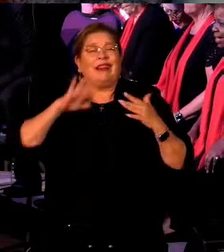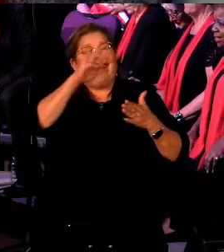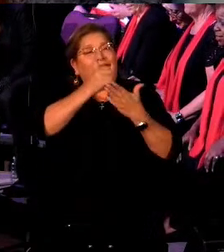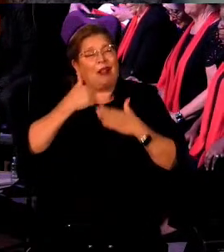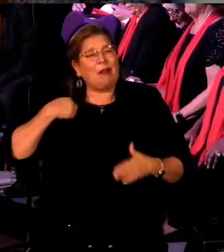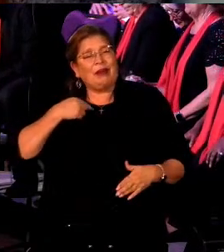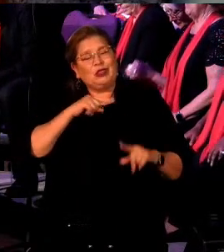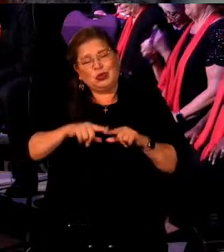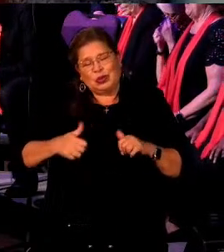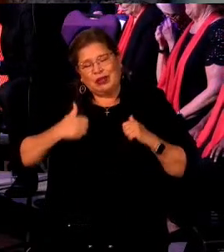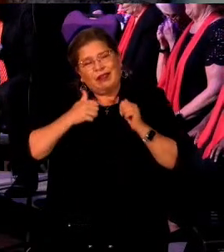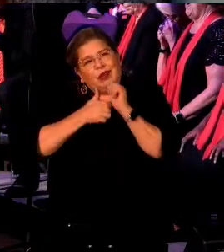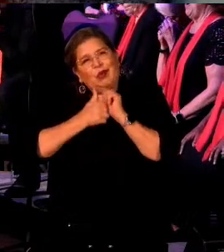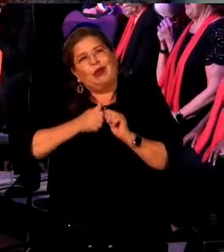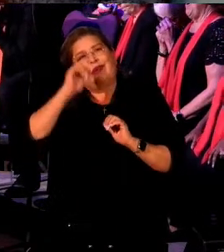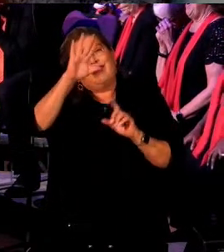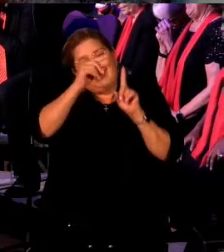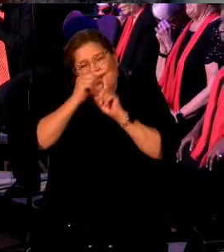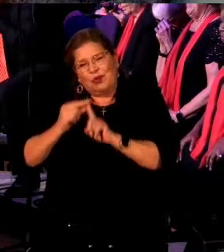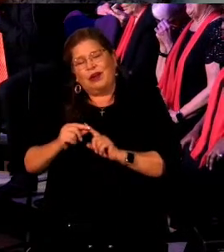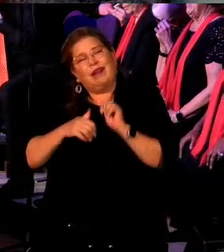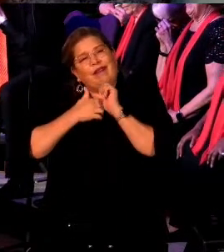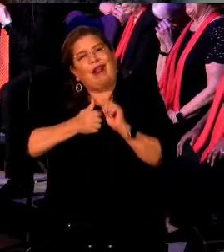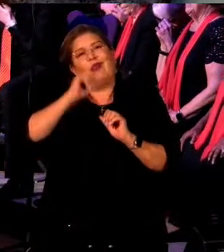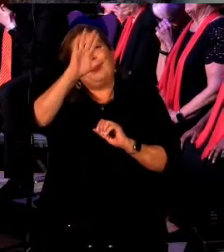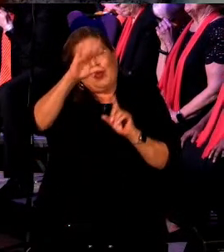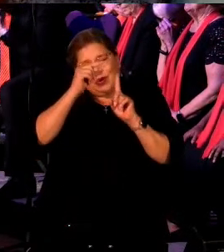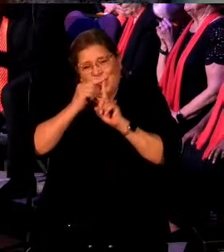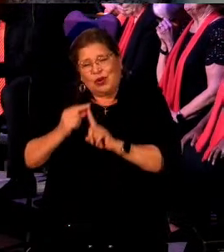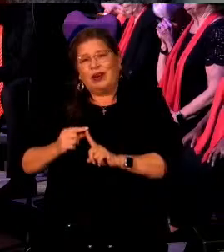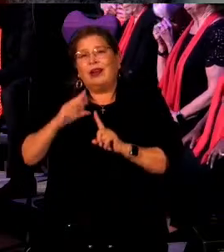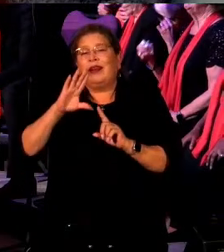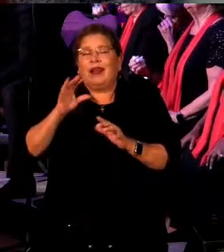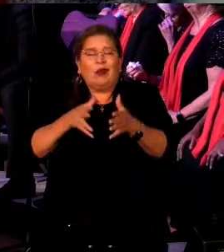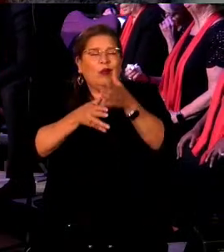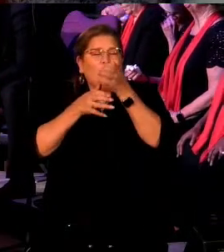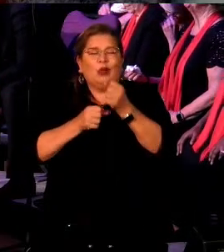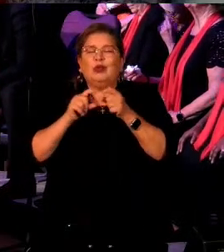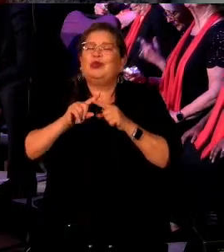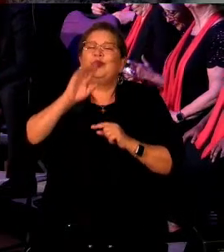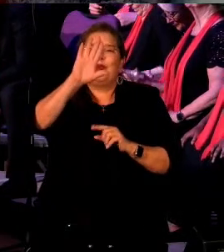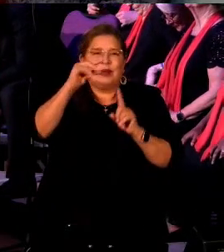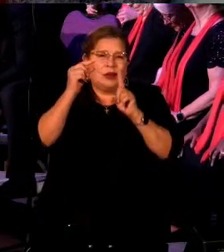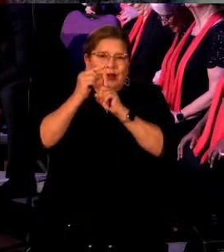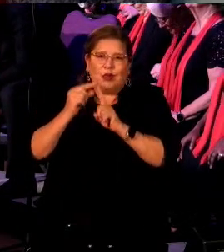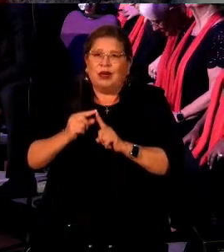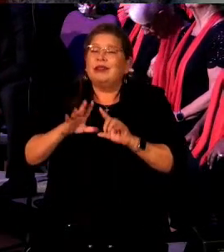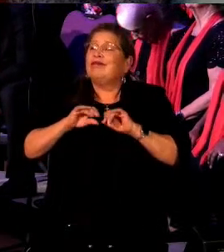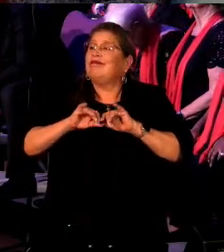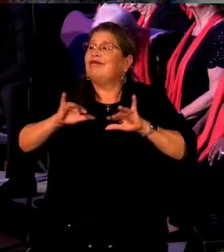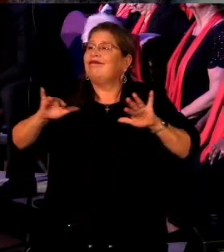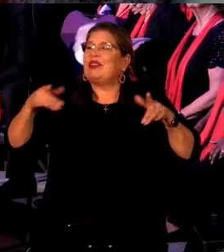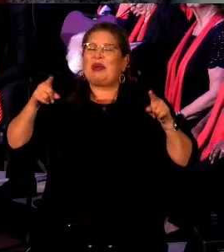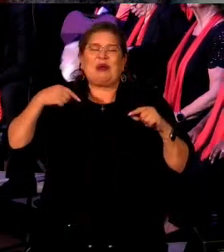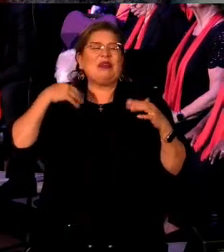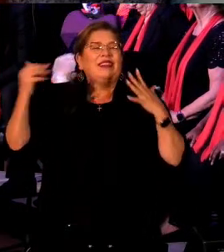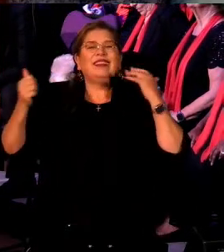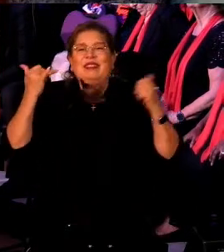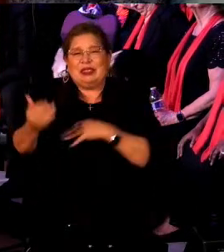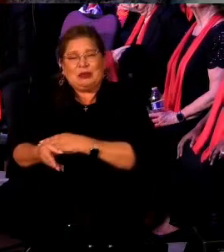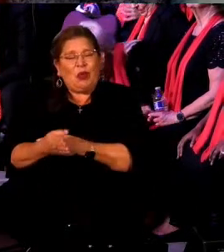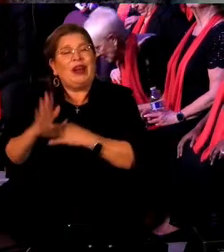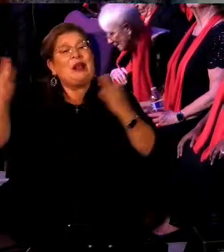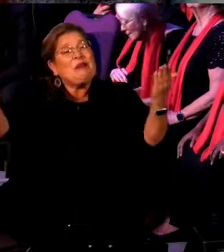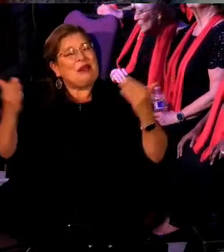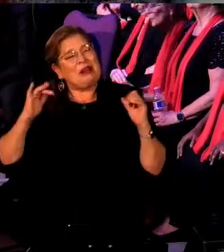Lord, live according to your word, follow your word, and cling to your word. Go with us as we are dismissed this evening. Bring us